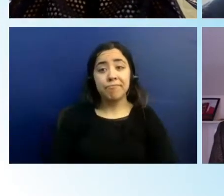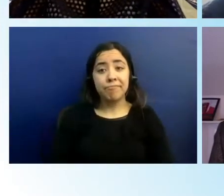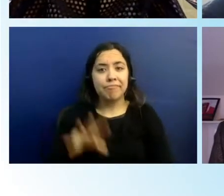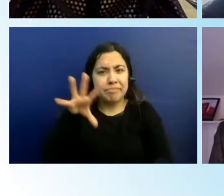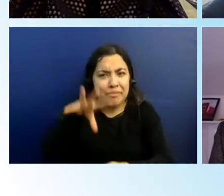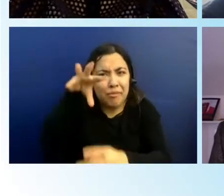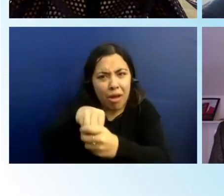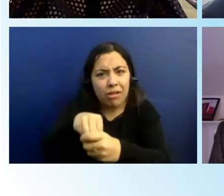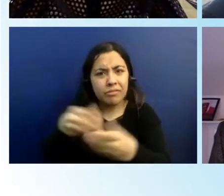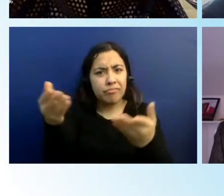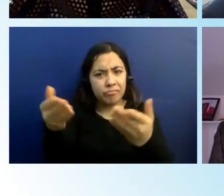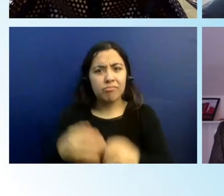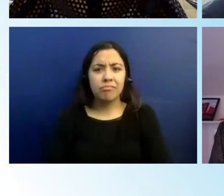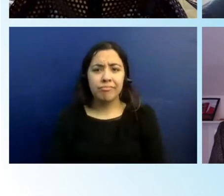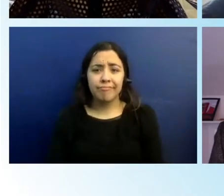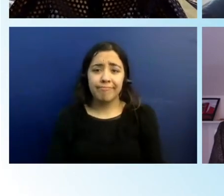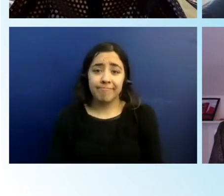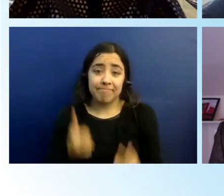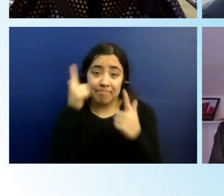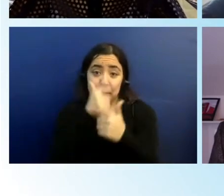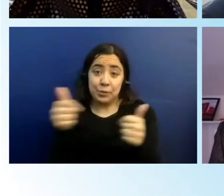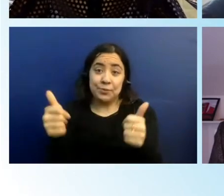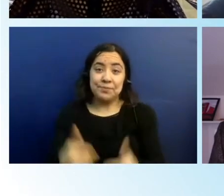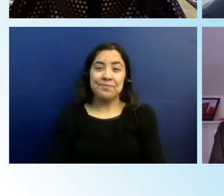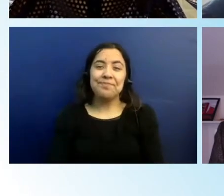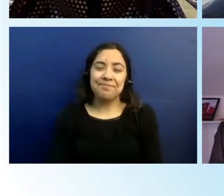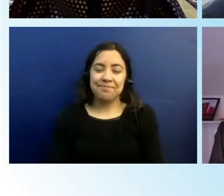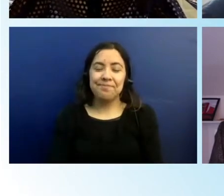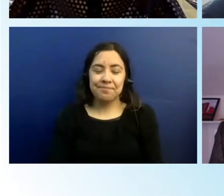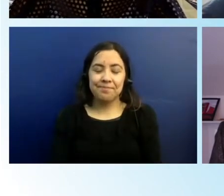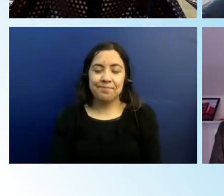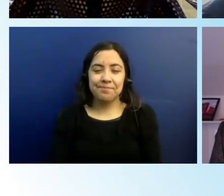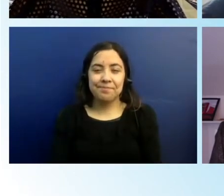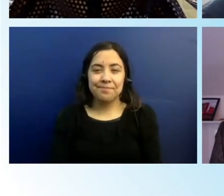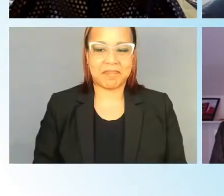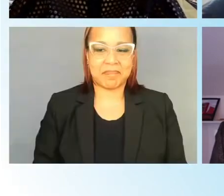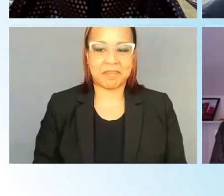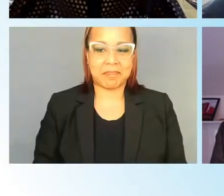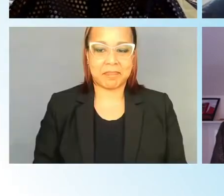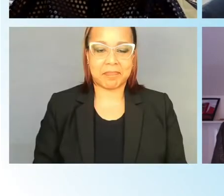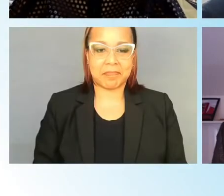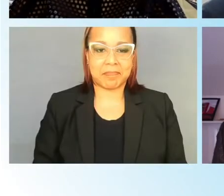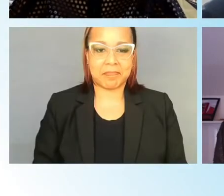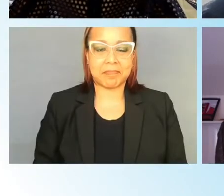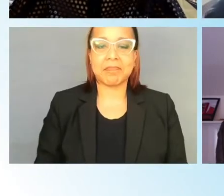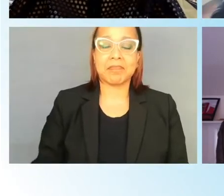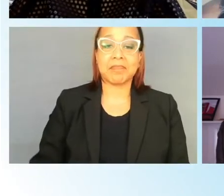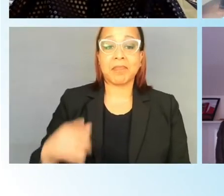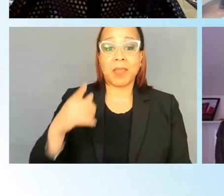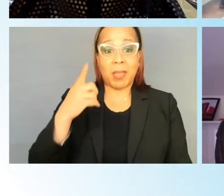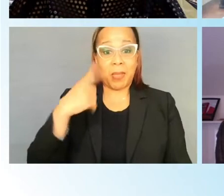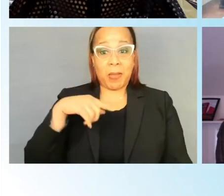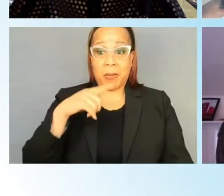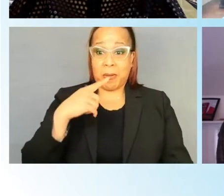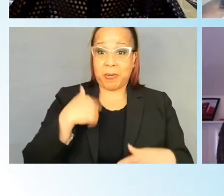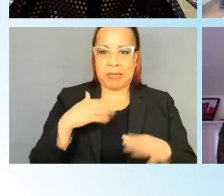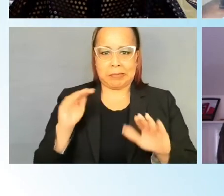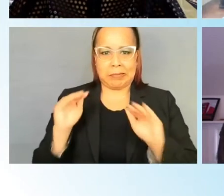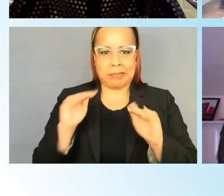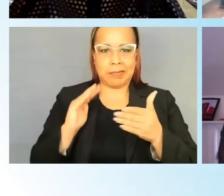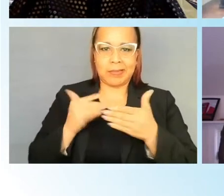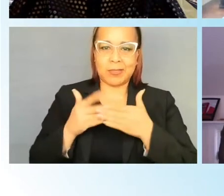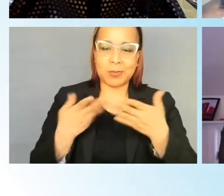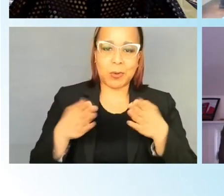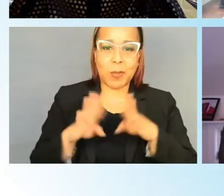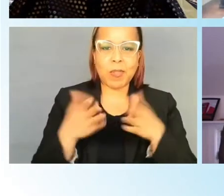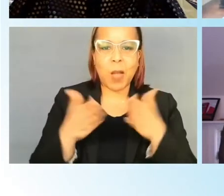know. It's up to all of us. A great invitation. We're getting soon to closing, and I wanted to give Adam a